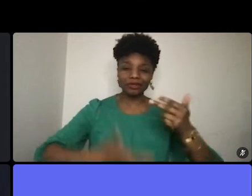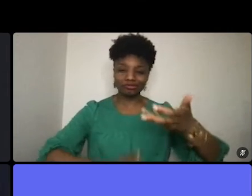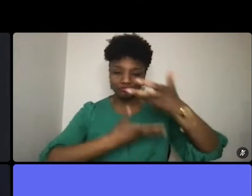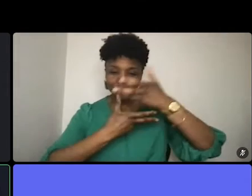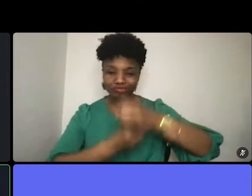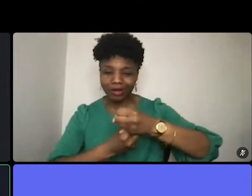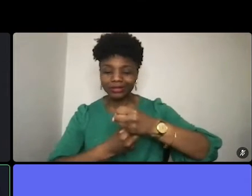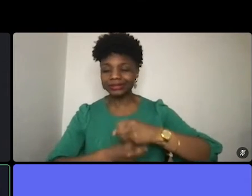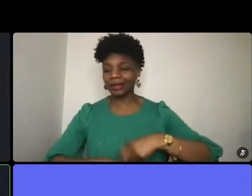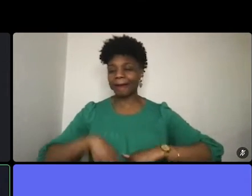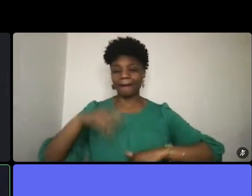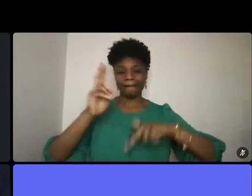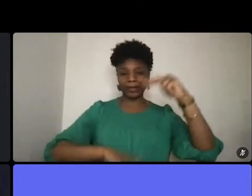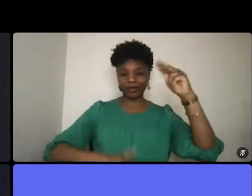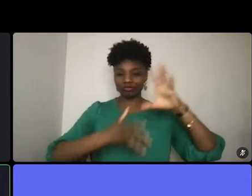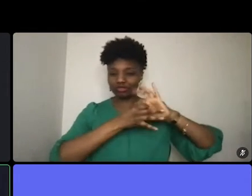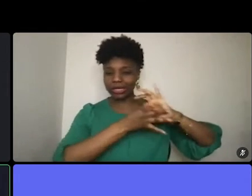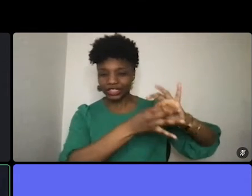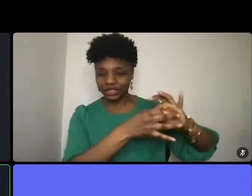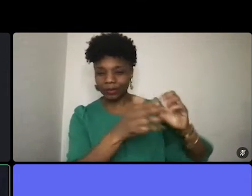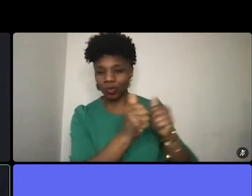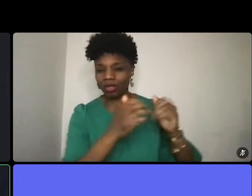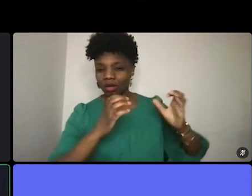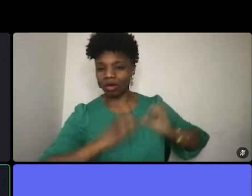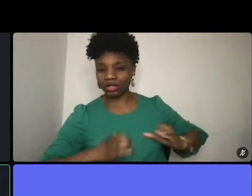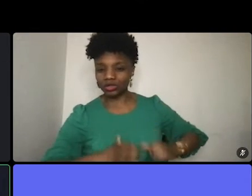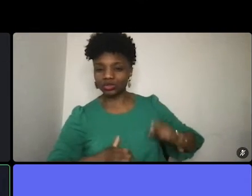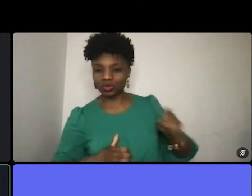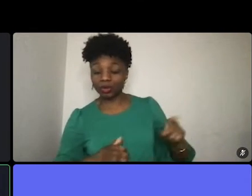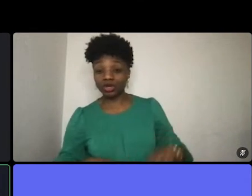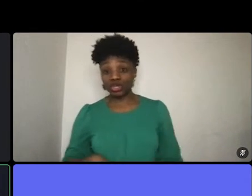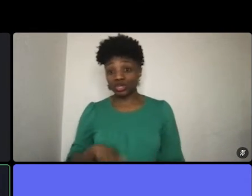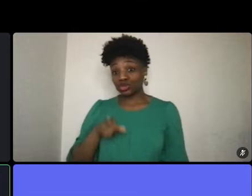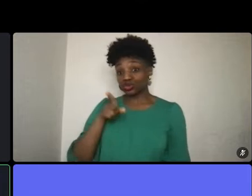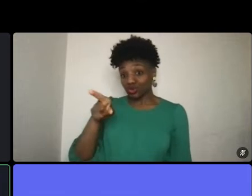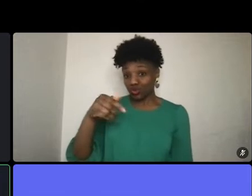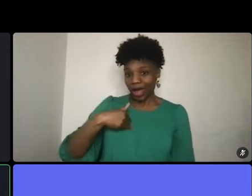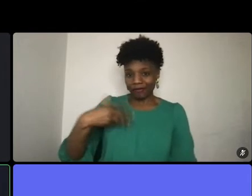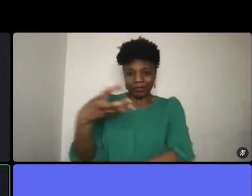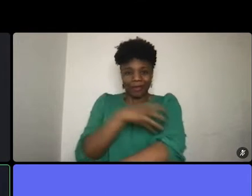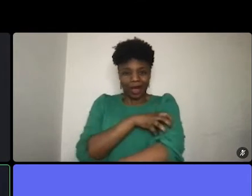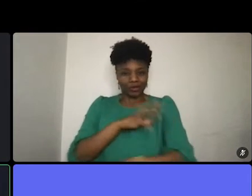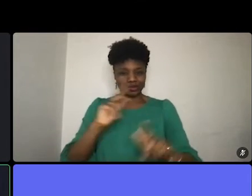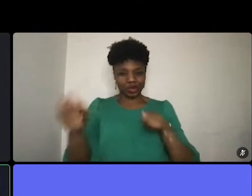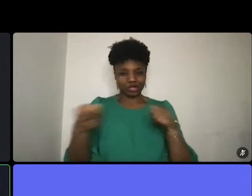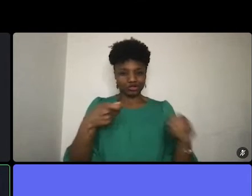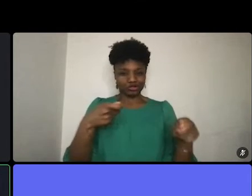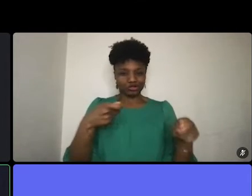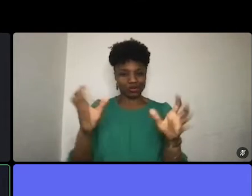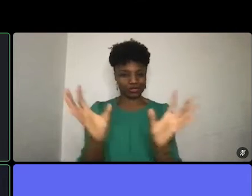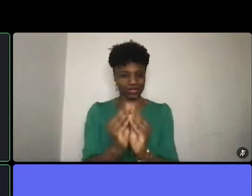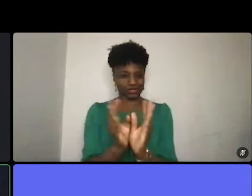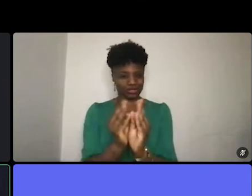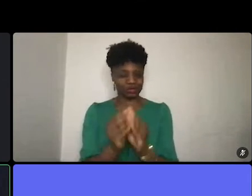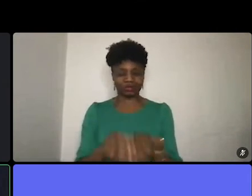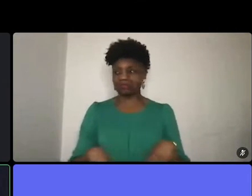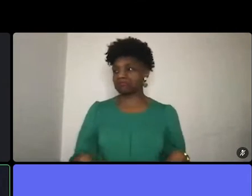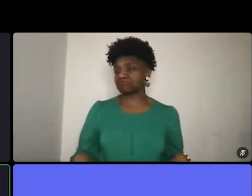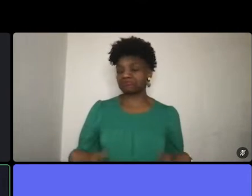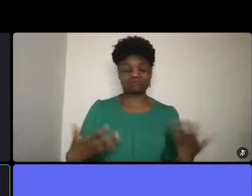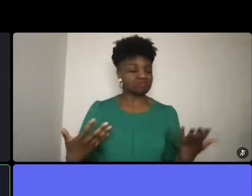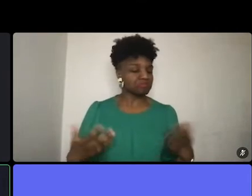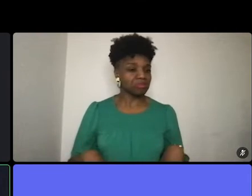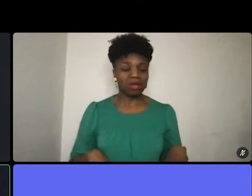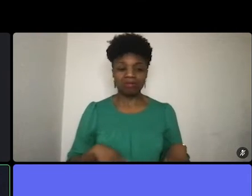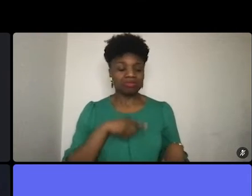present. And then you have the power to control the session. Like you won't say anything you're not ready to say. You won't share anything you're